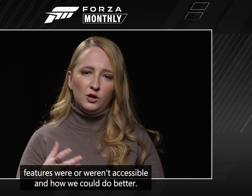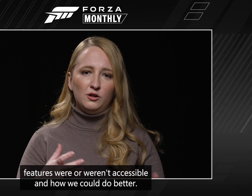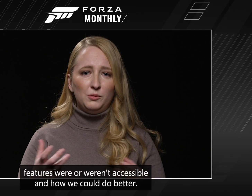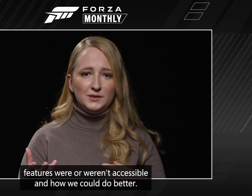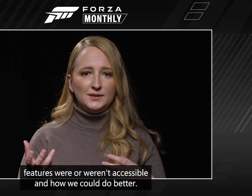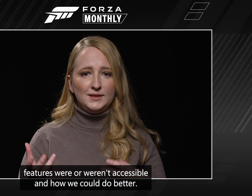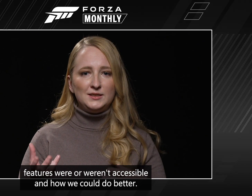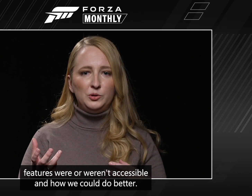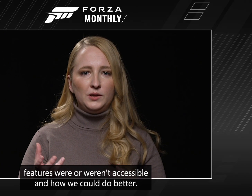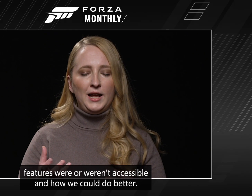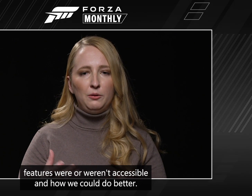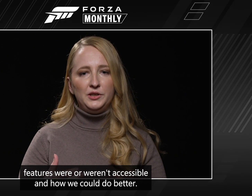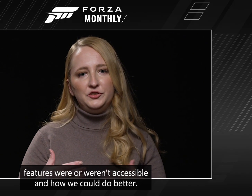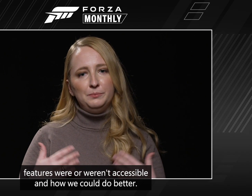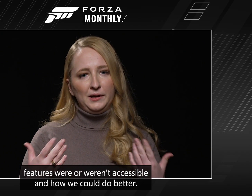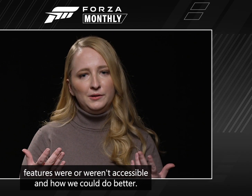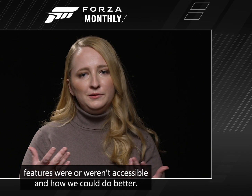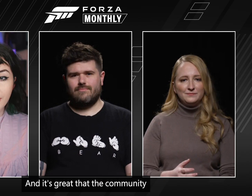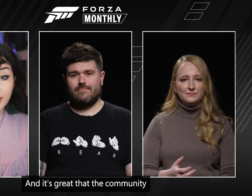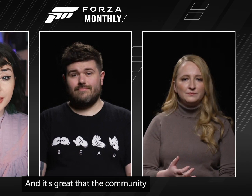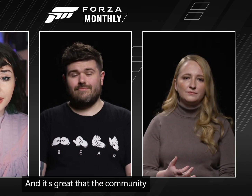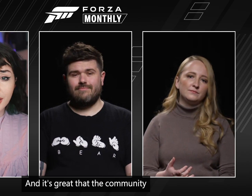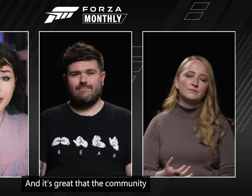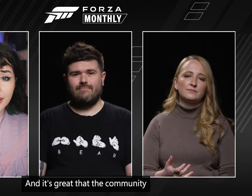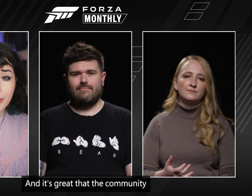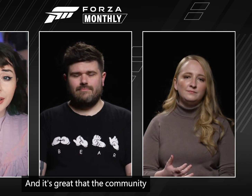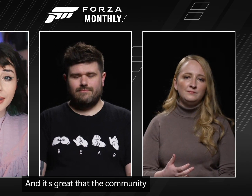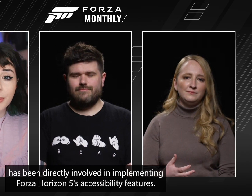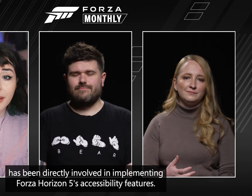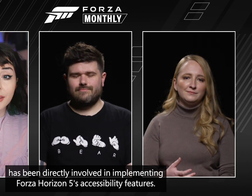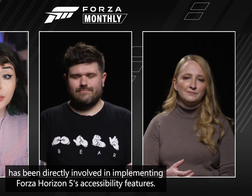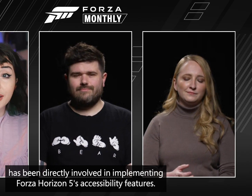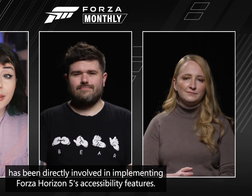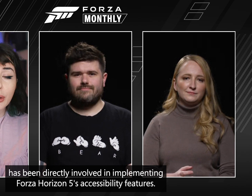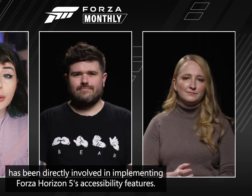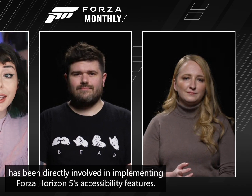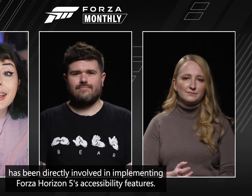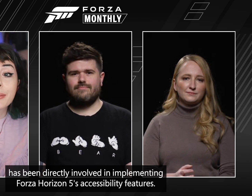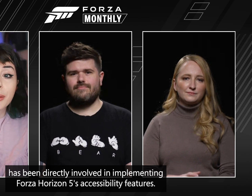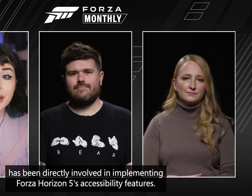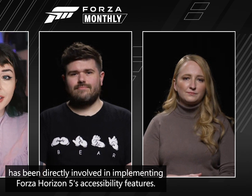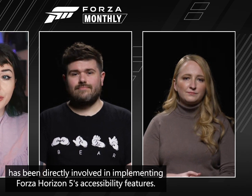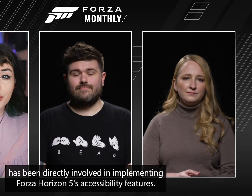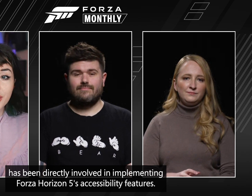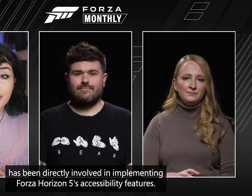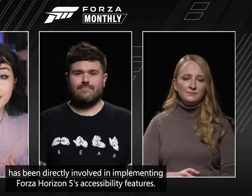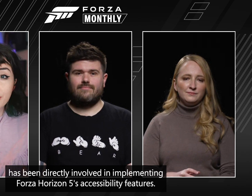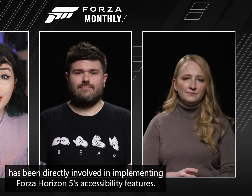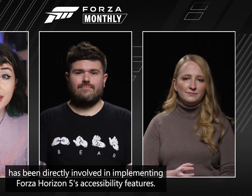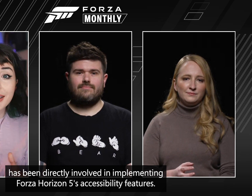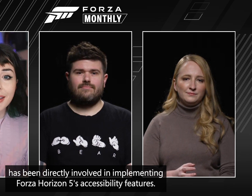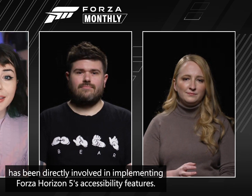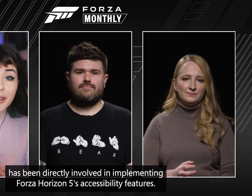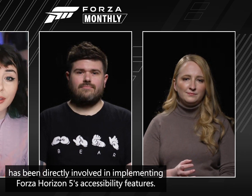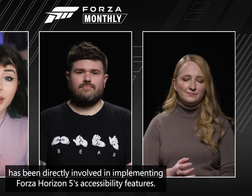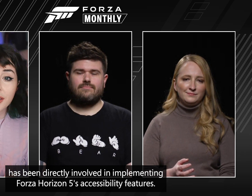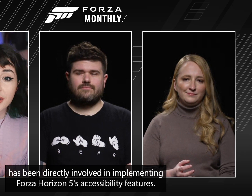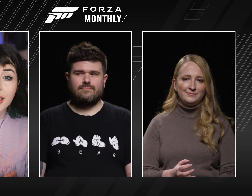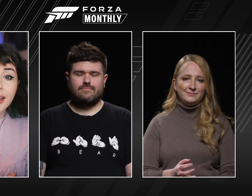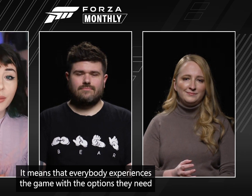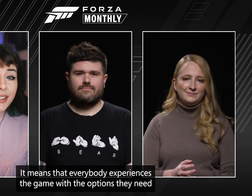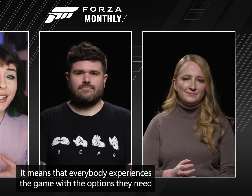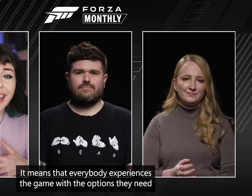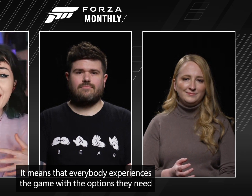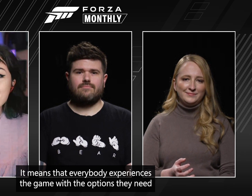features were or weren't accessible and how we could do better. And it's great that the community has been directly involved in implementing Forza Horizon 5's accessibility